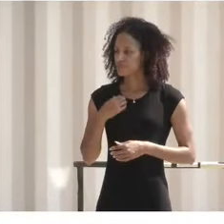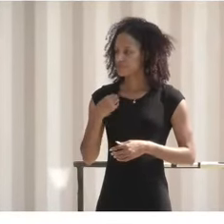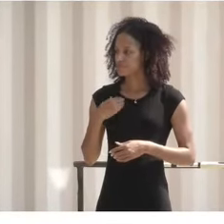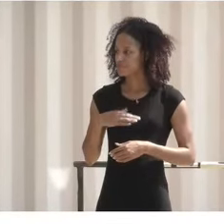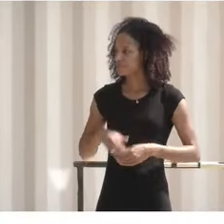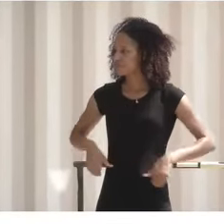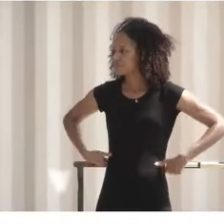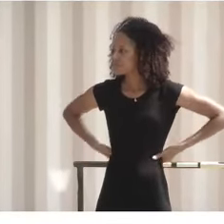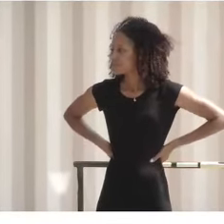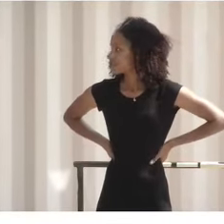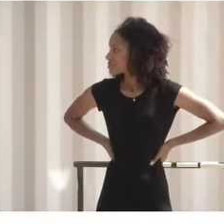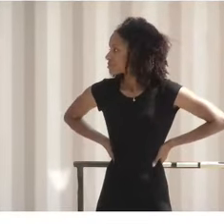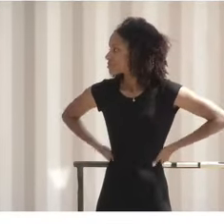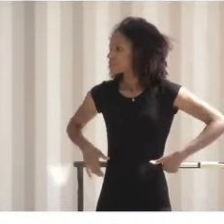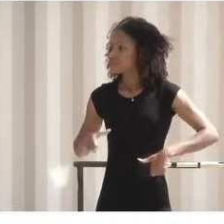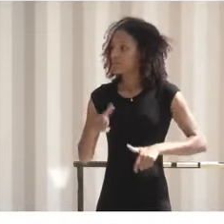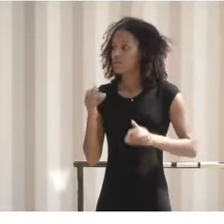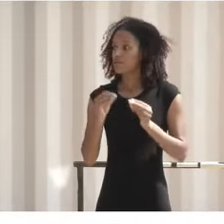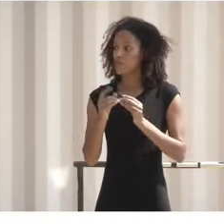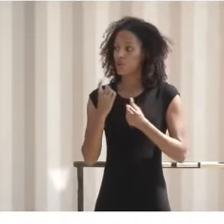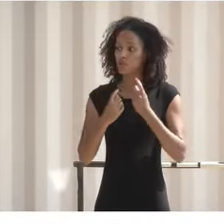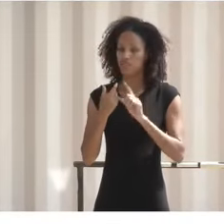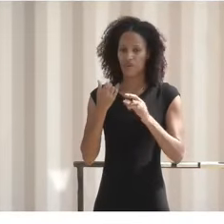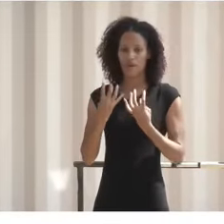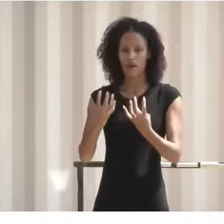There any more questions from the audience?